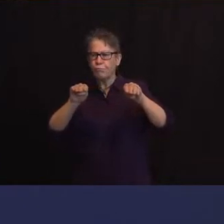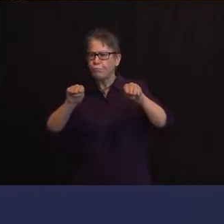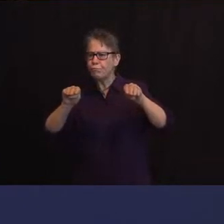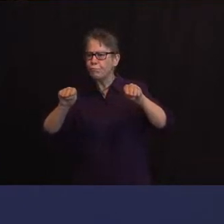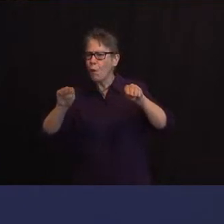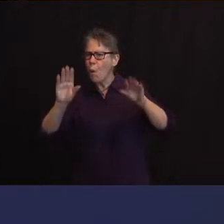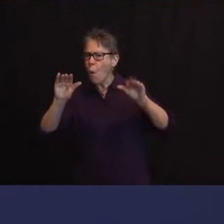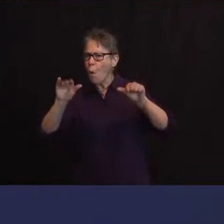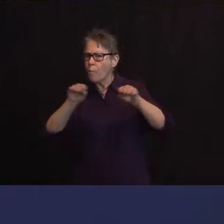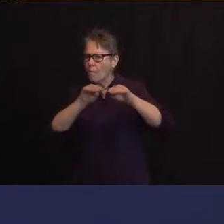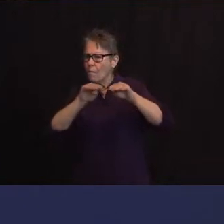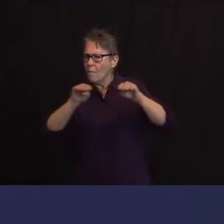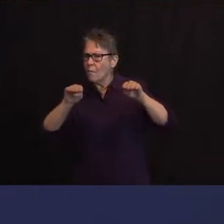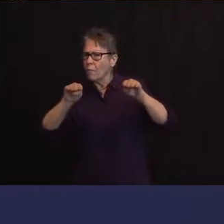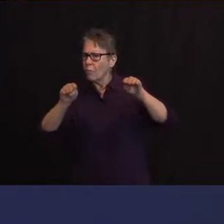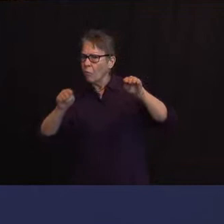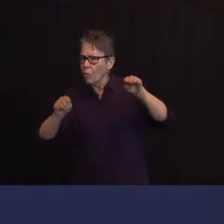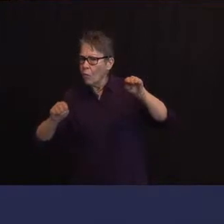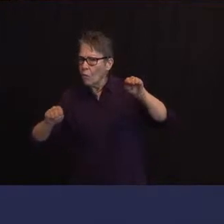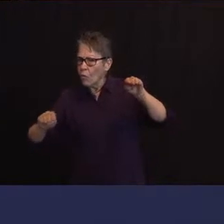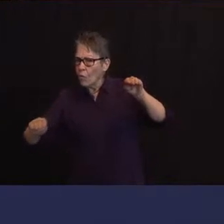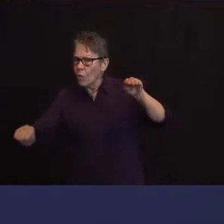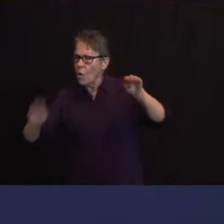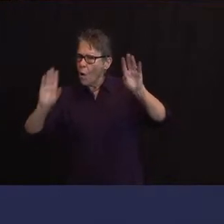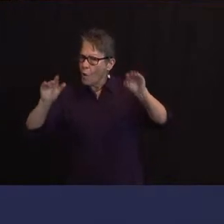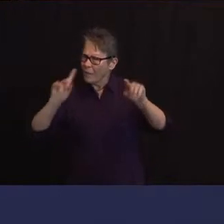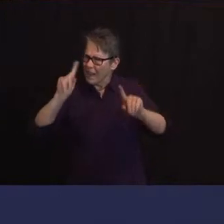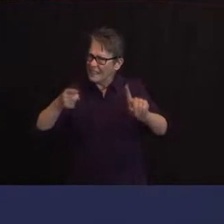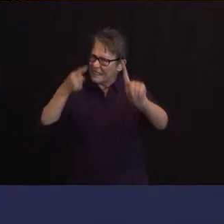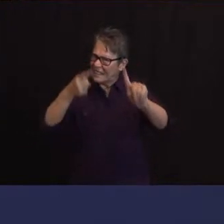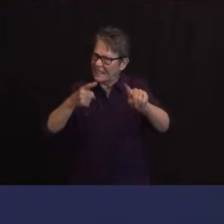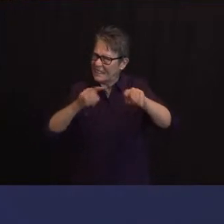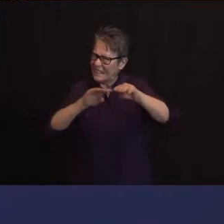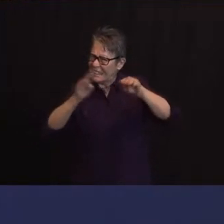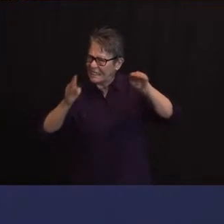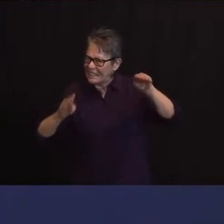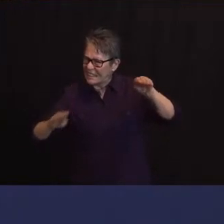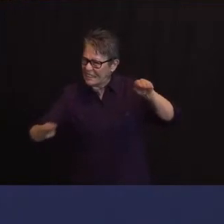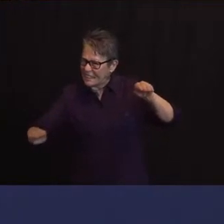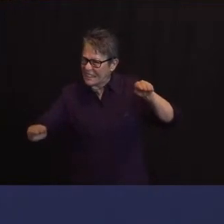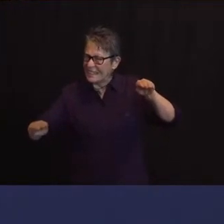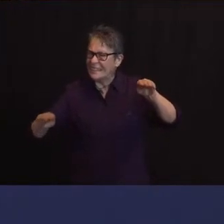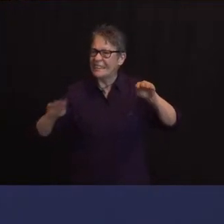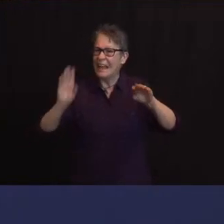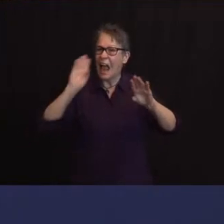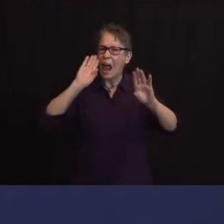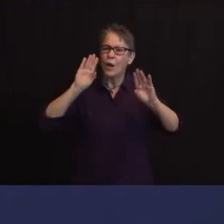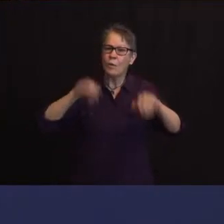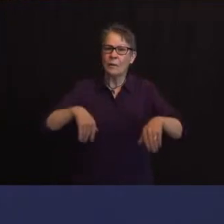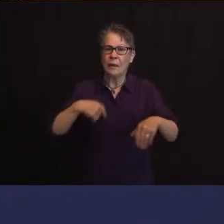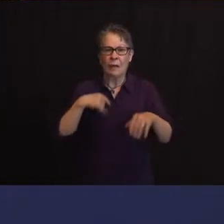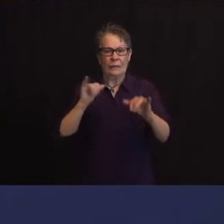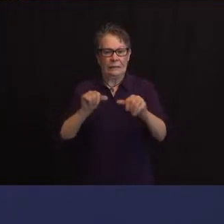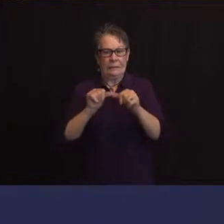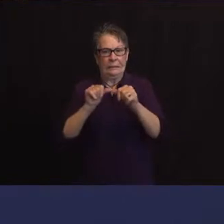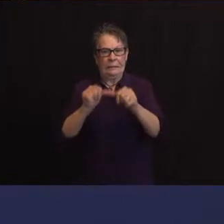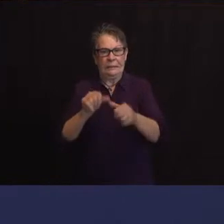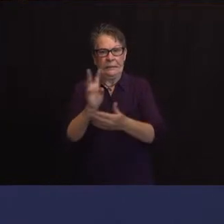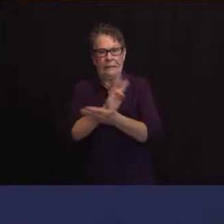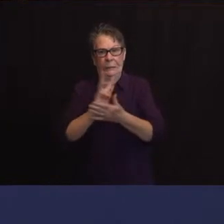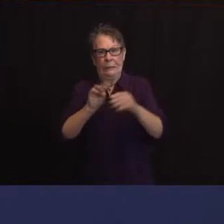turn a corner on this plateau that we've been living with for the past 4 to 6 weeks. And we only get to do that if